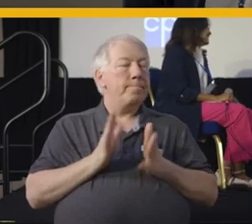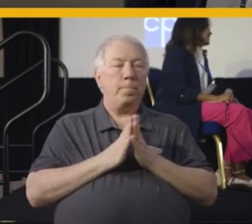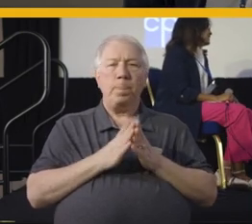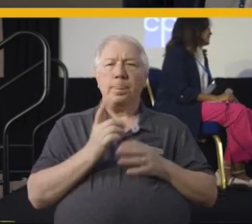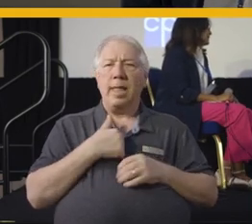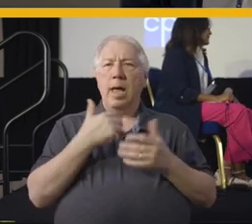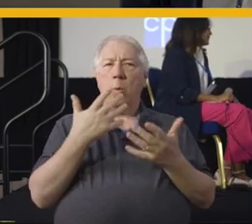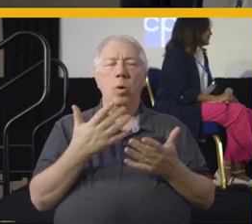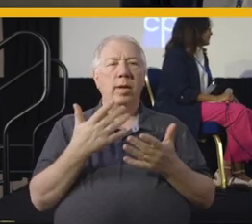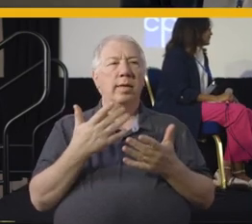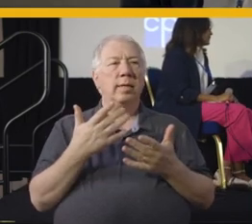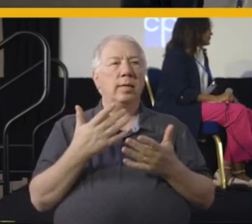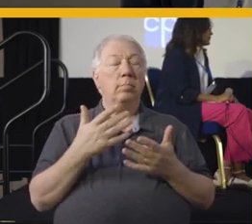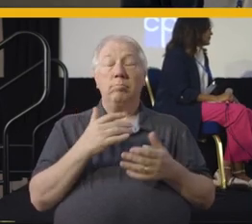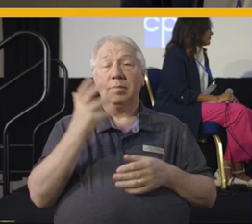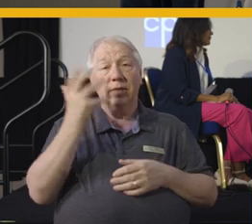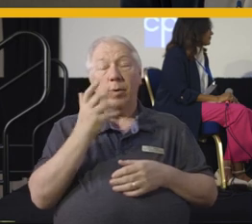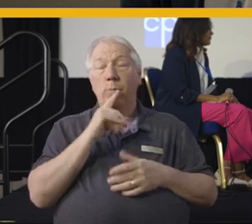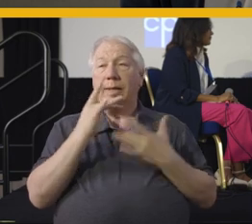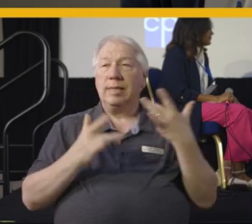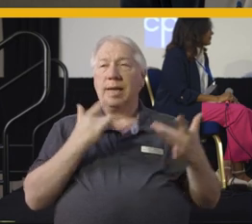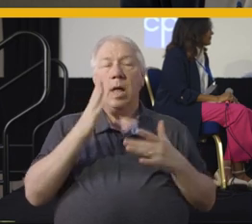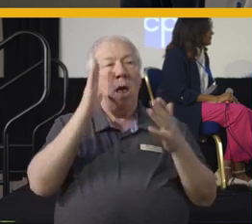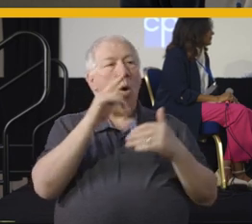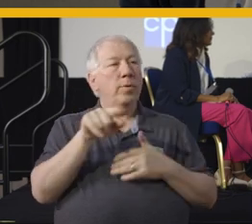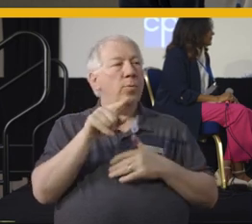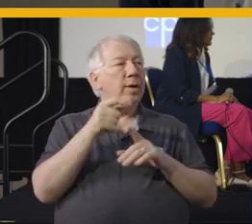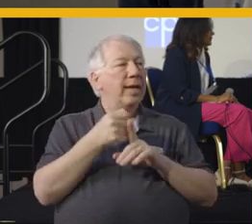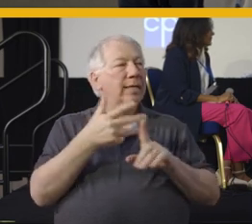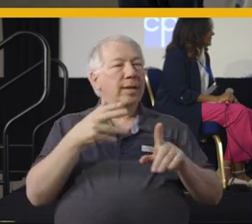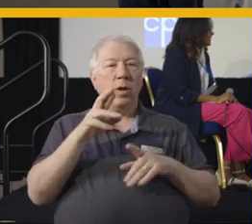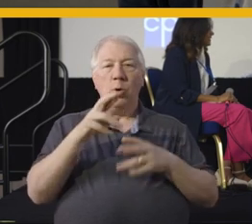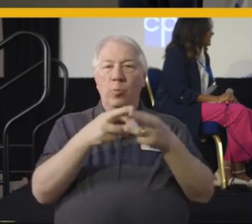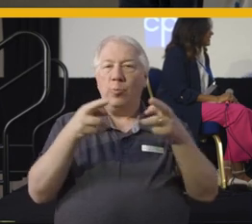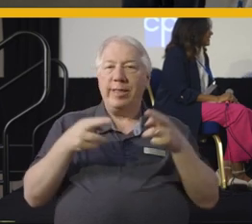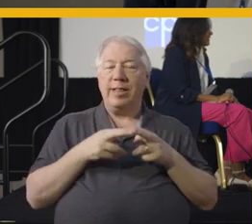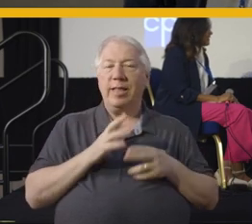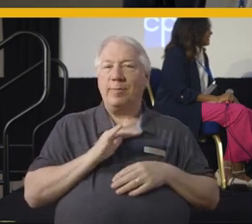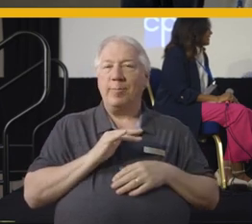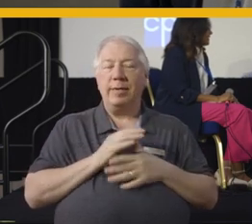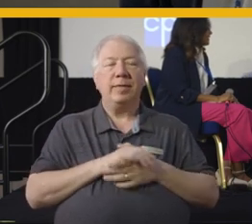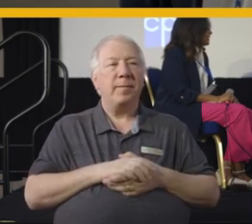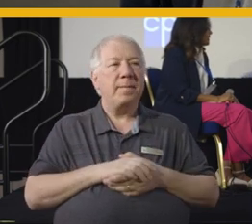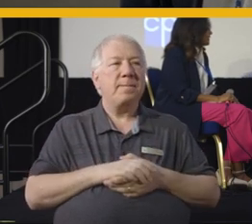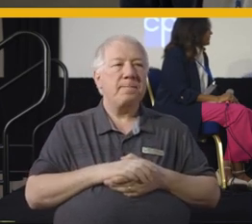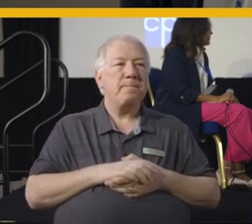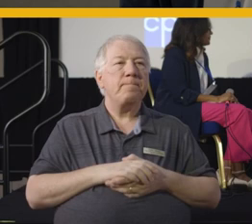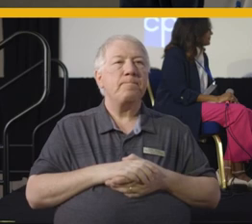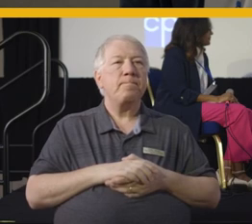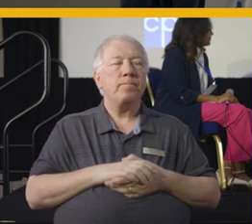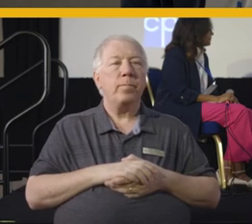I had wanted to, that looks incredible. I'm really excited. I hope you expand regionally. That would be amazing.